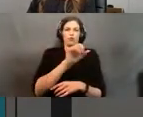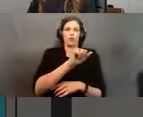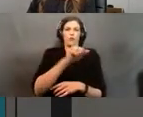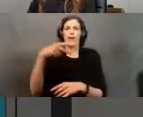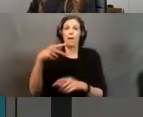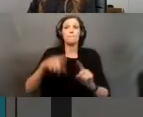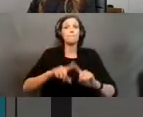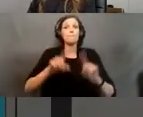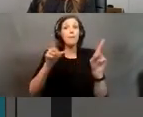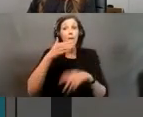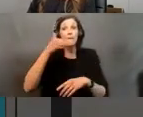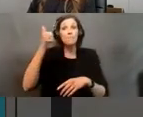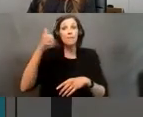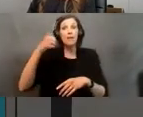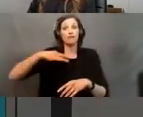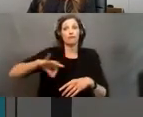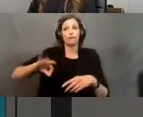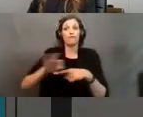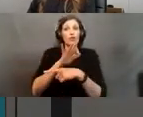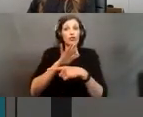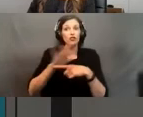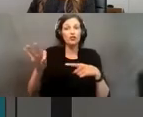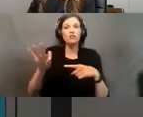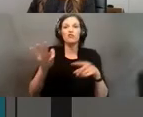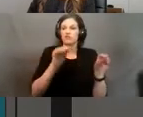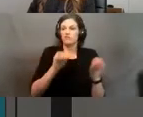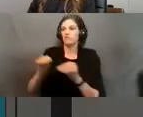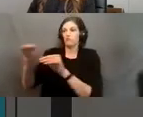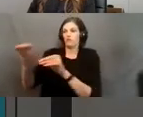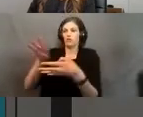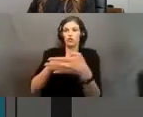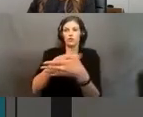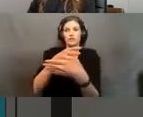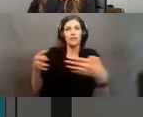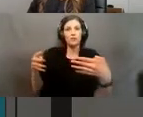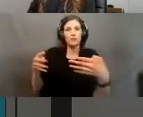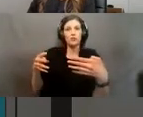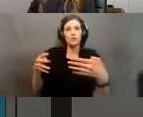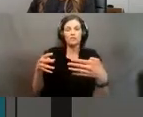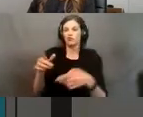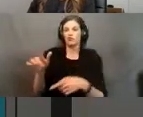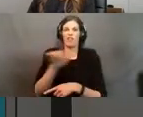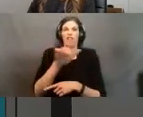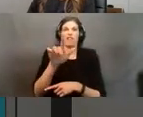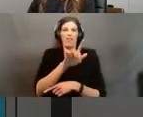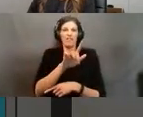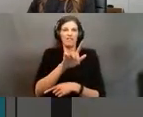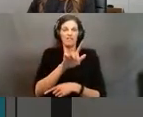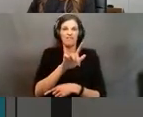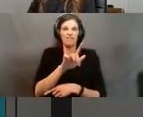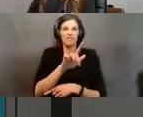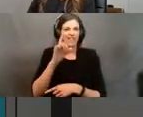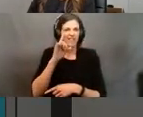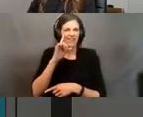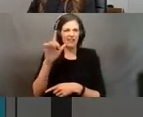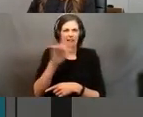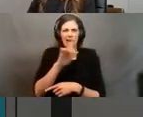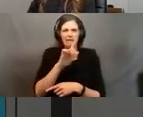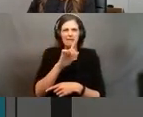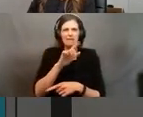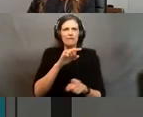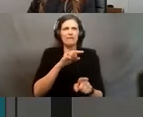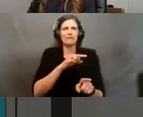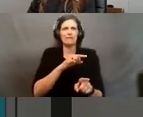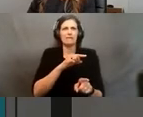move it into your schedule. And all you do is, is on the left, I think you, is it right, Rachel, you